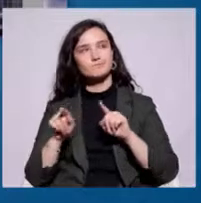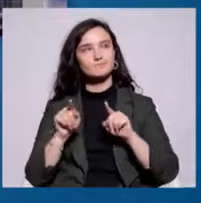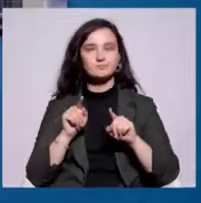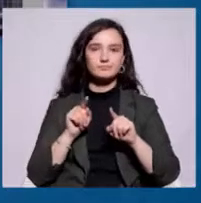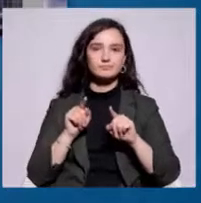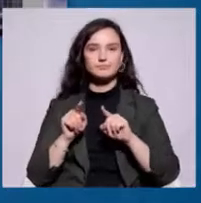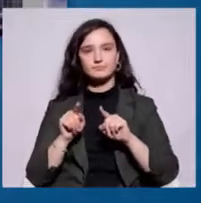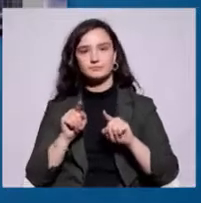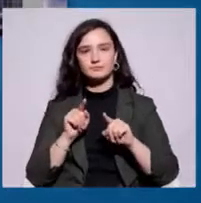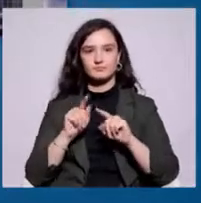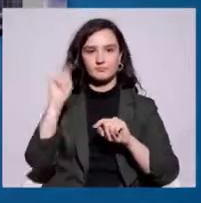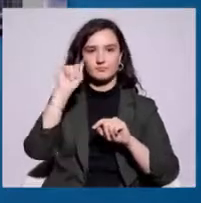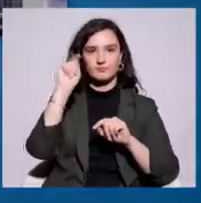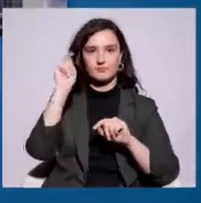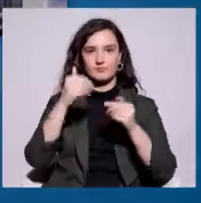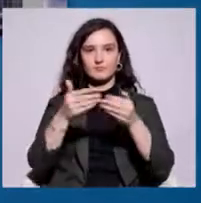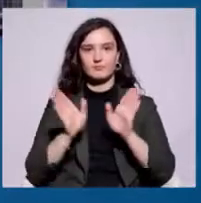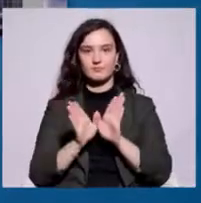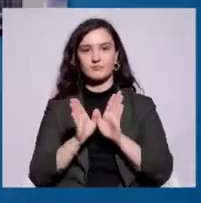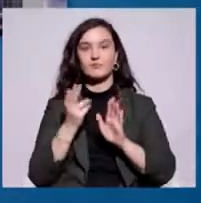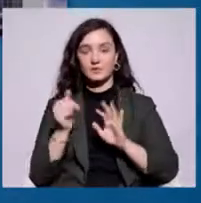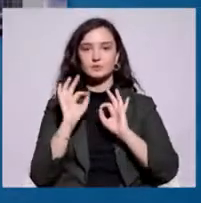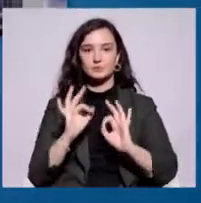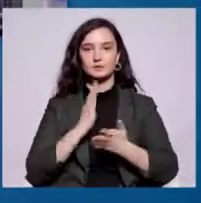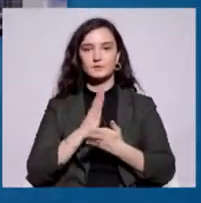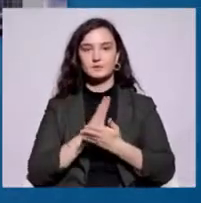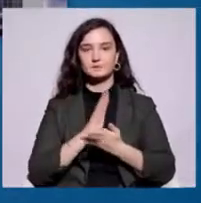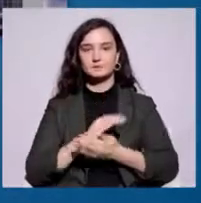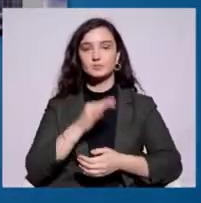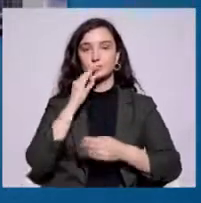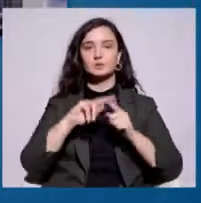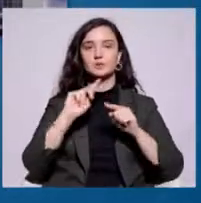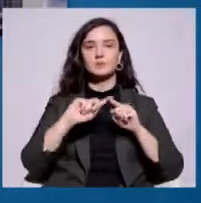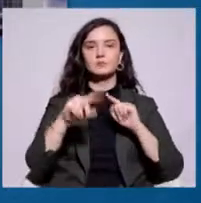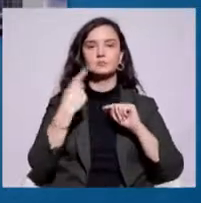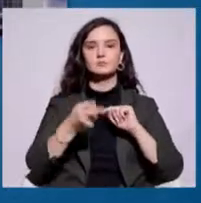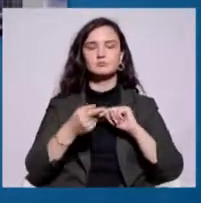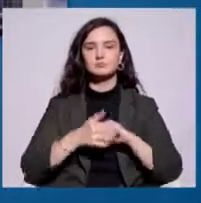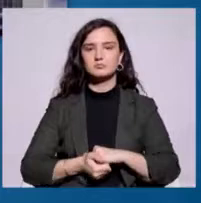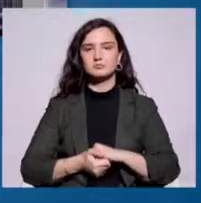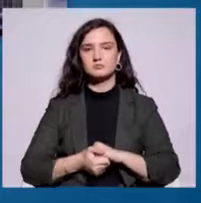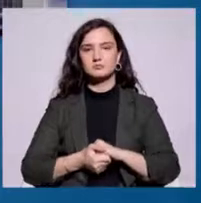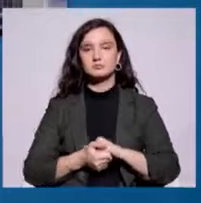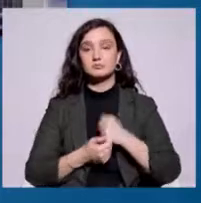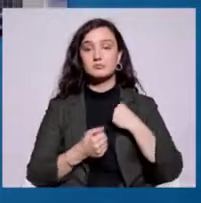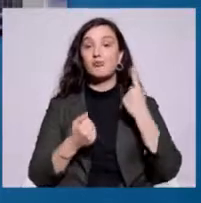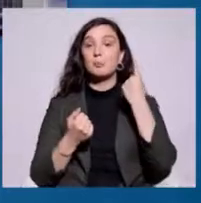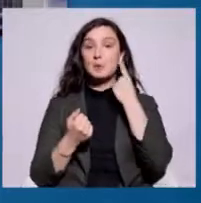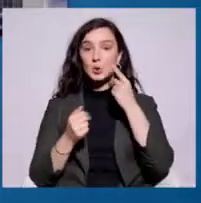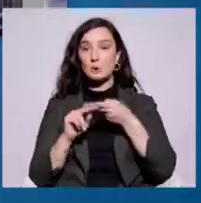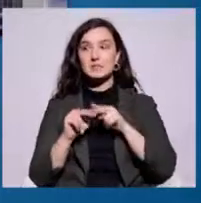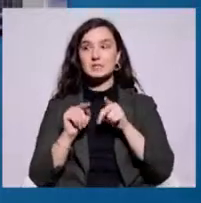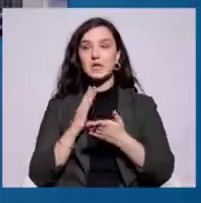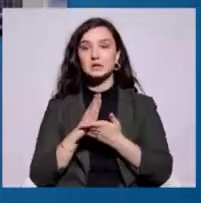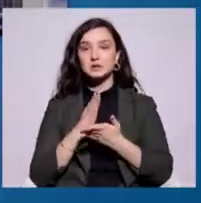is a waste bin. I think you're right again. And the next one? And I think that